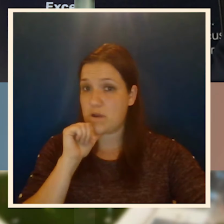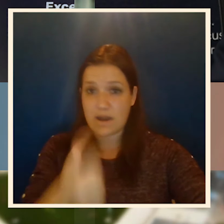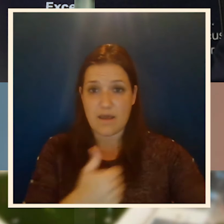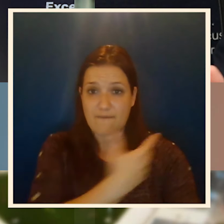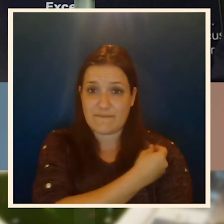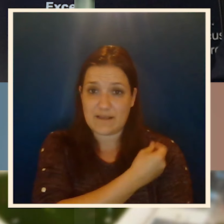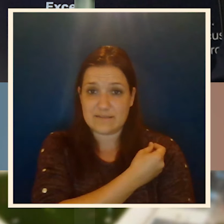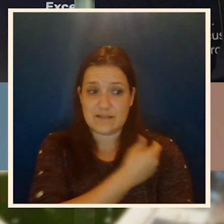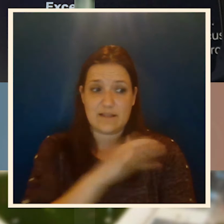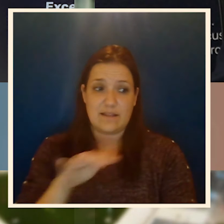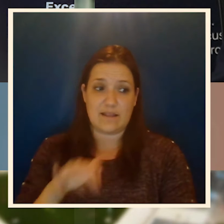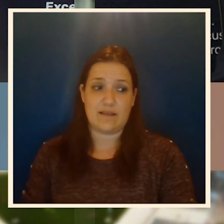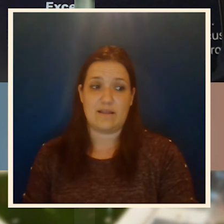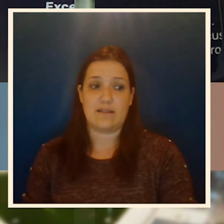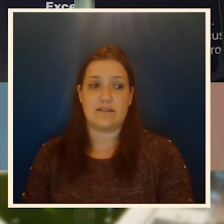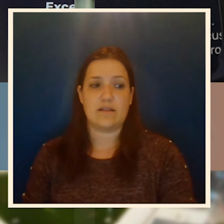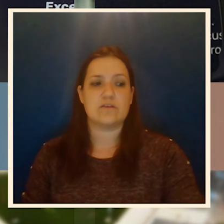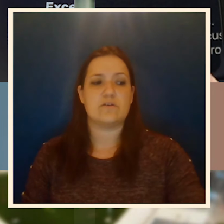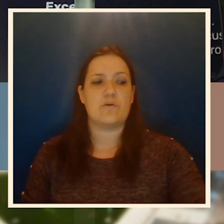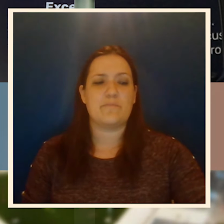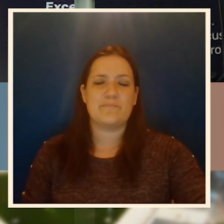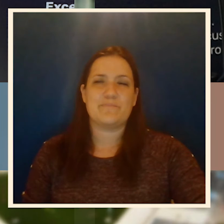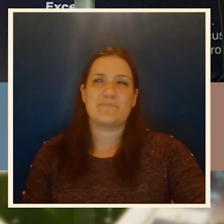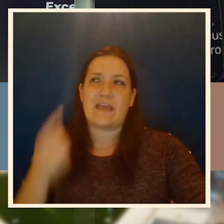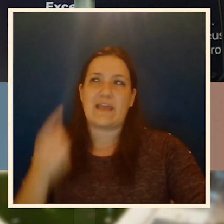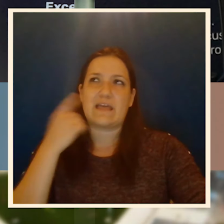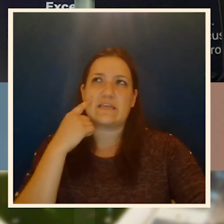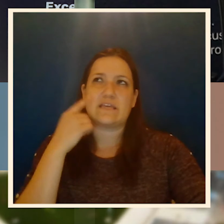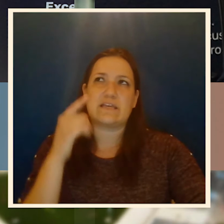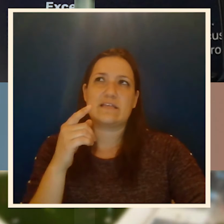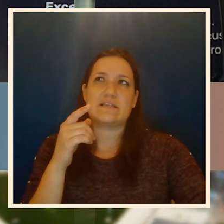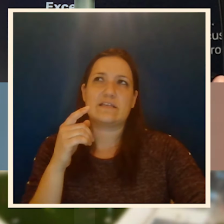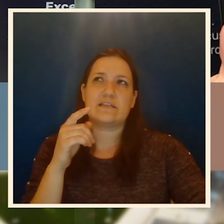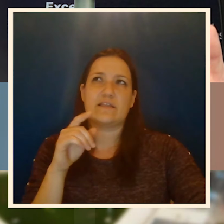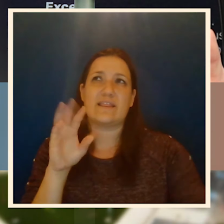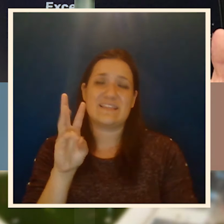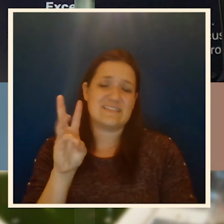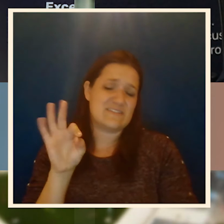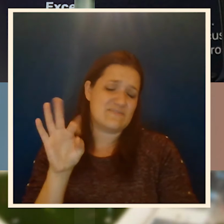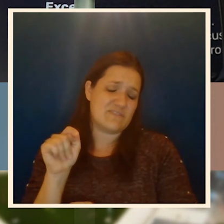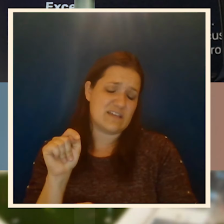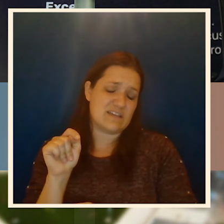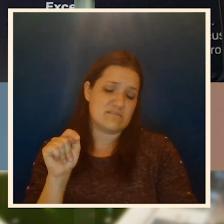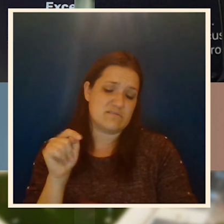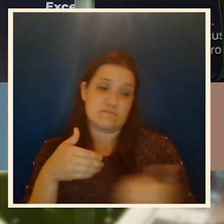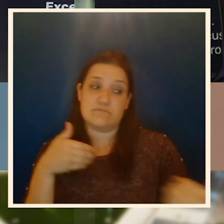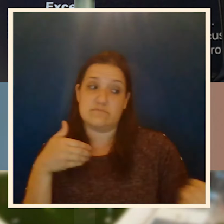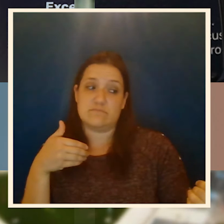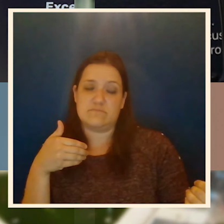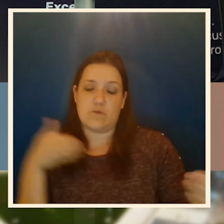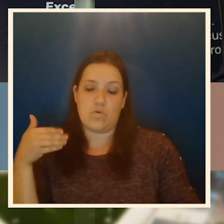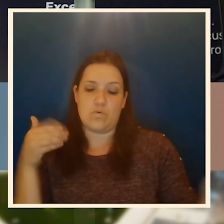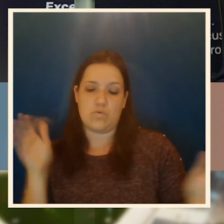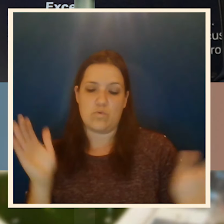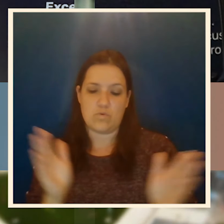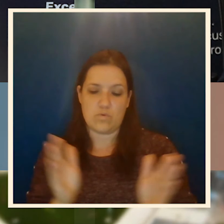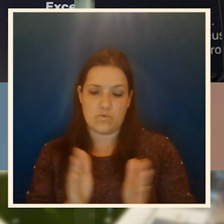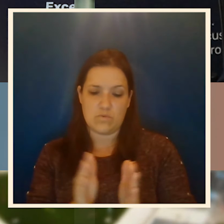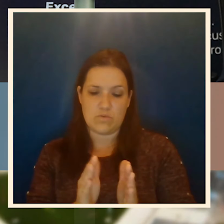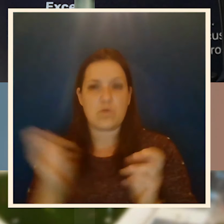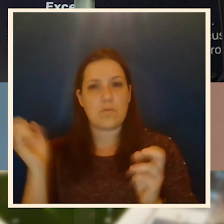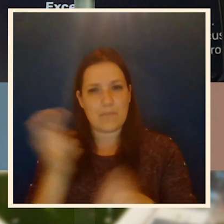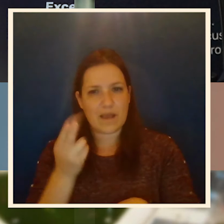so I think we'll close the social distancing and go back to the normal occupancies and